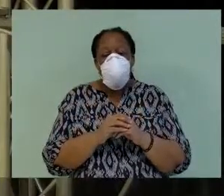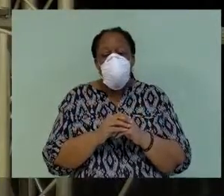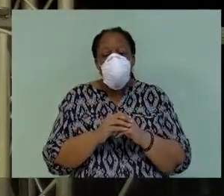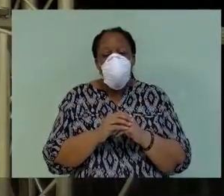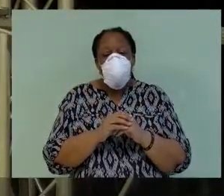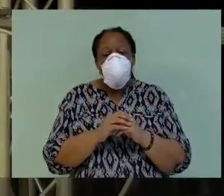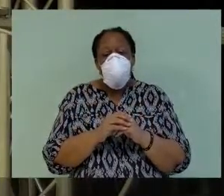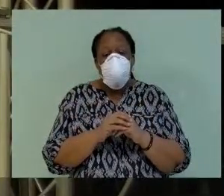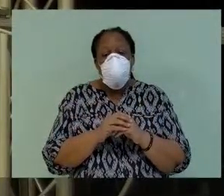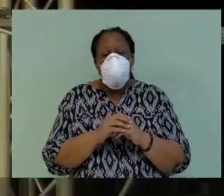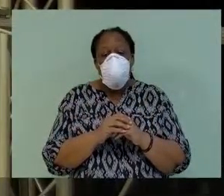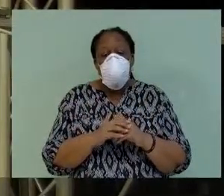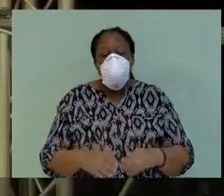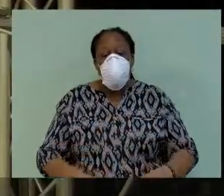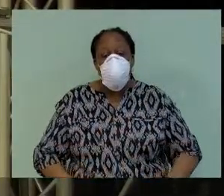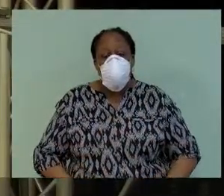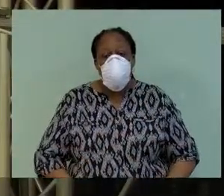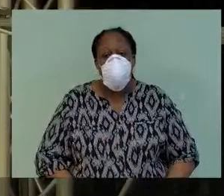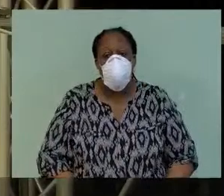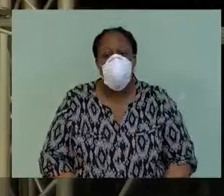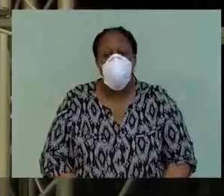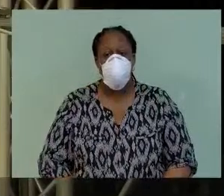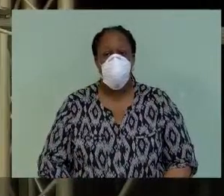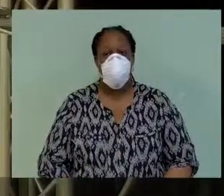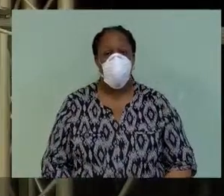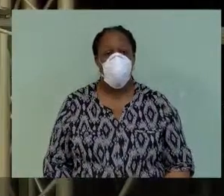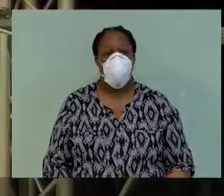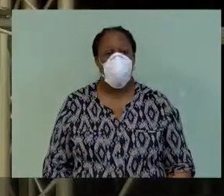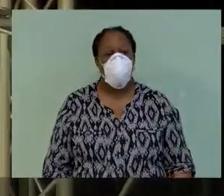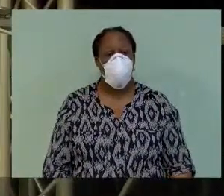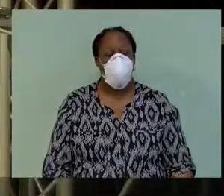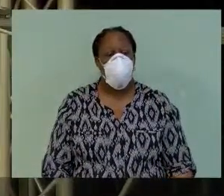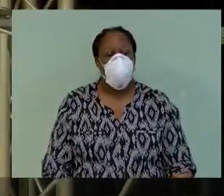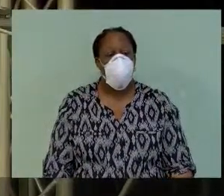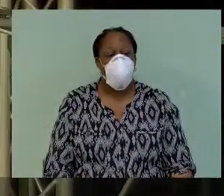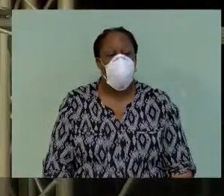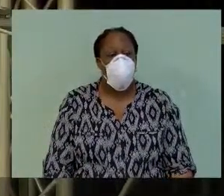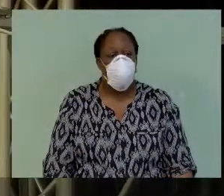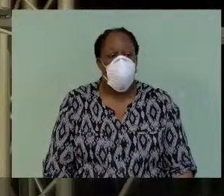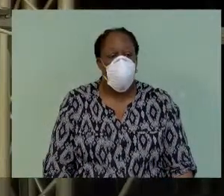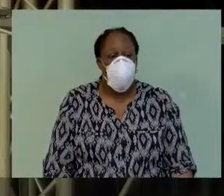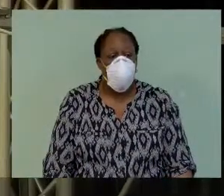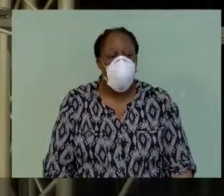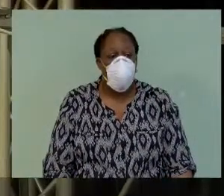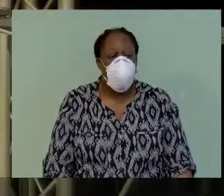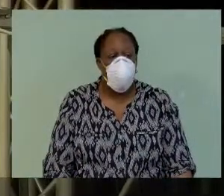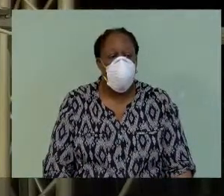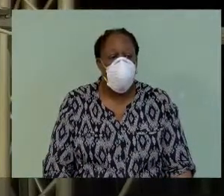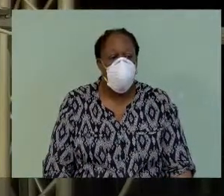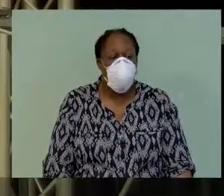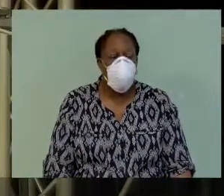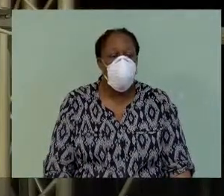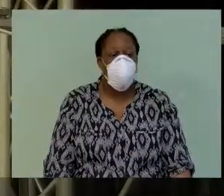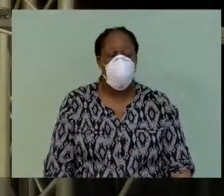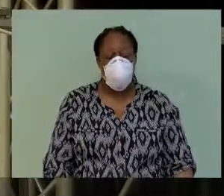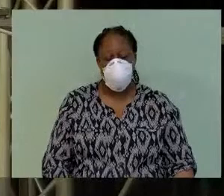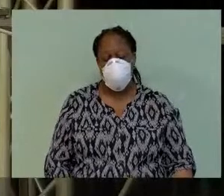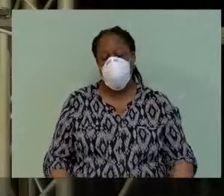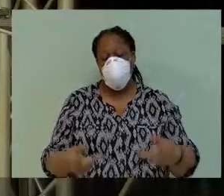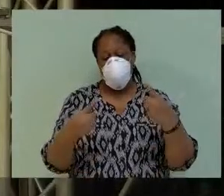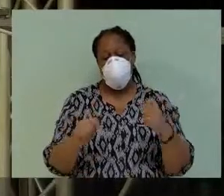actions taken to minimize risk to those who are participating in recreational or sporting